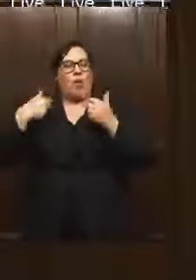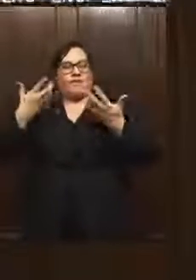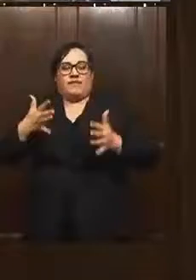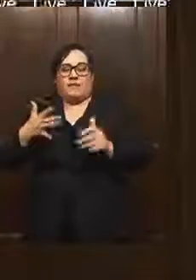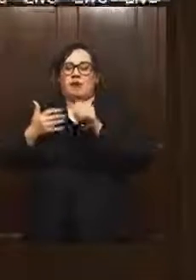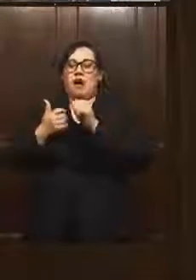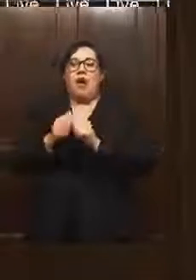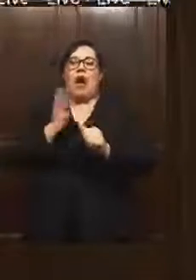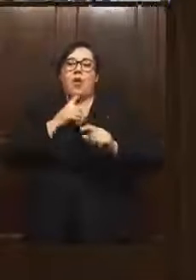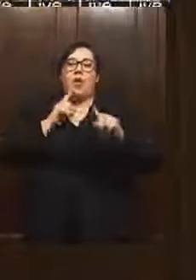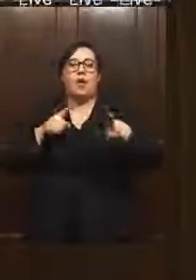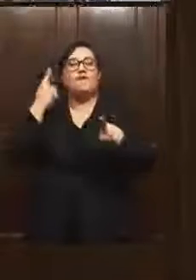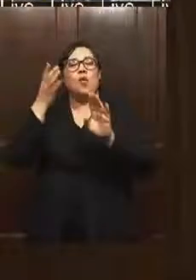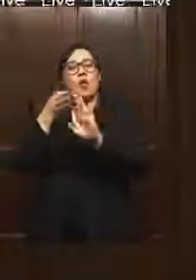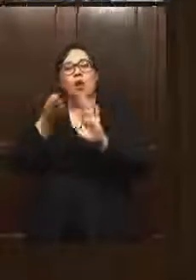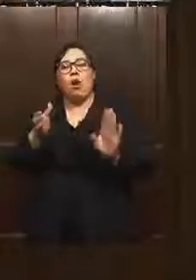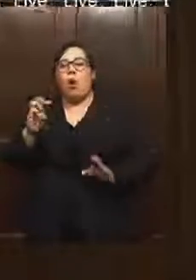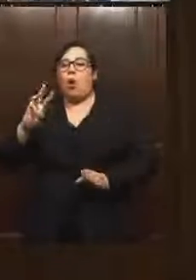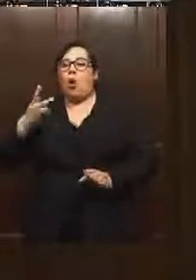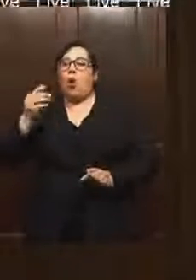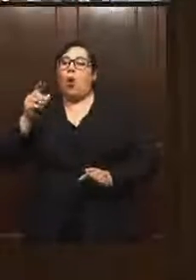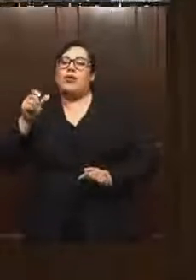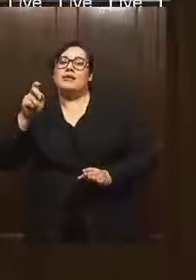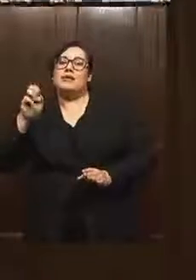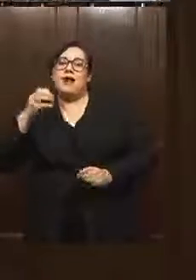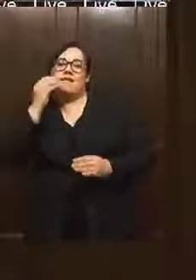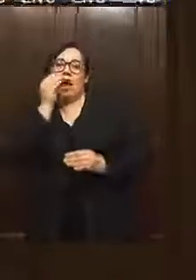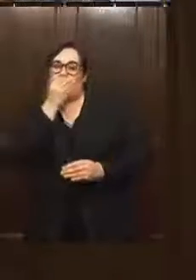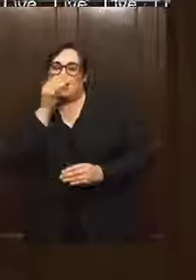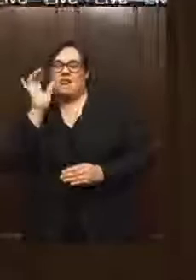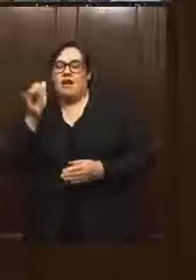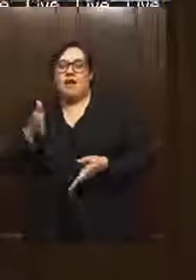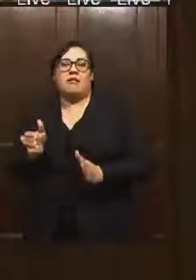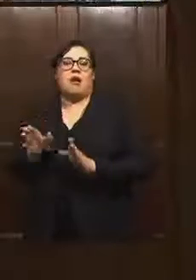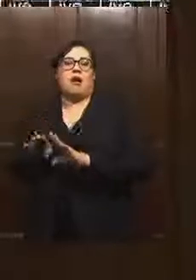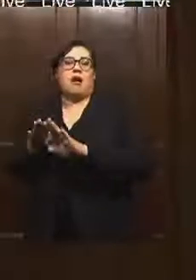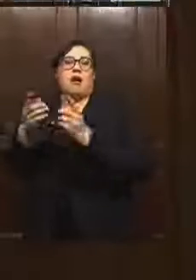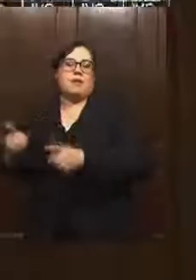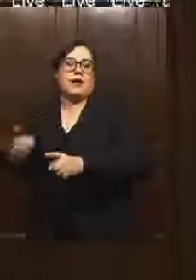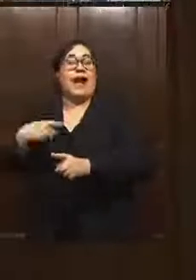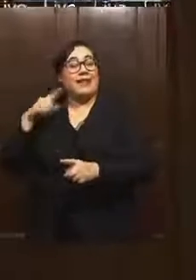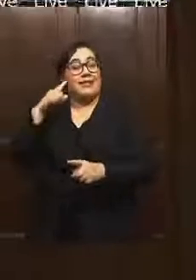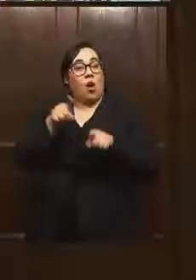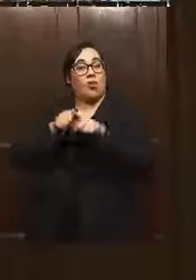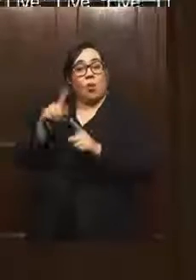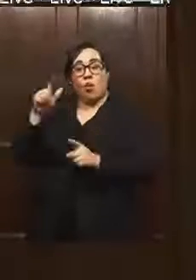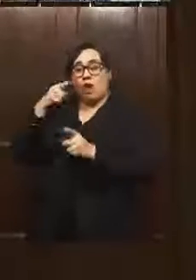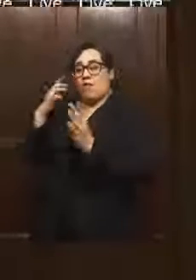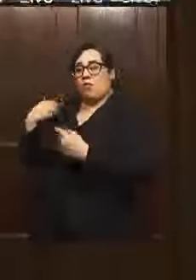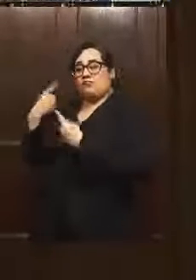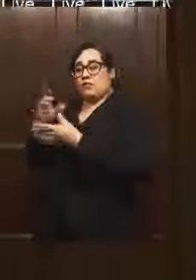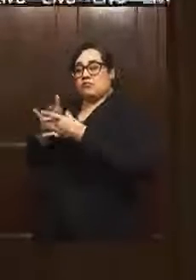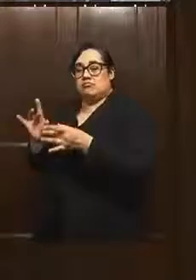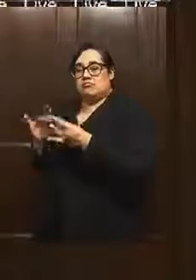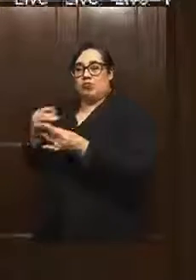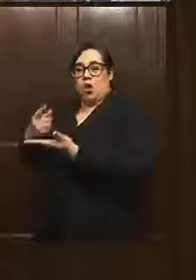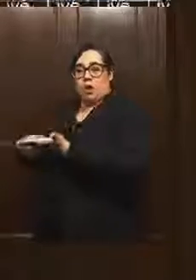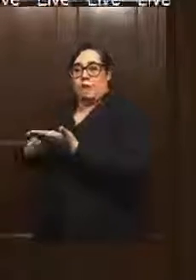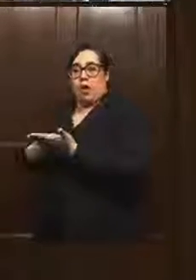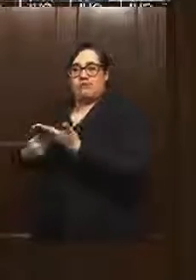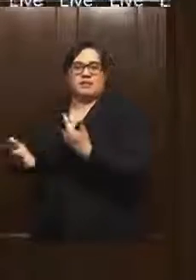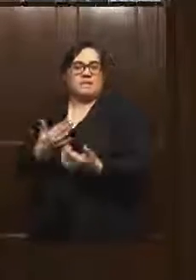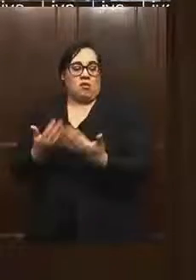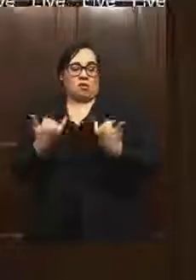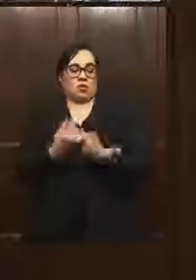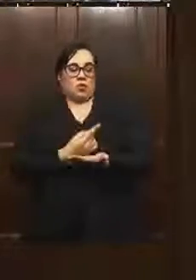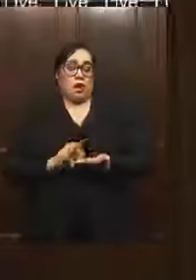order for wholesale flowers to allow that to happen. I also think, as the governor has talked about, and whether we do it this week